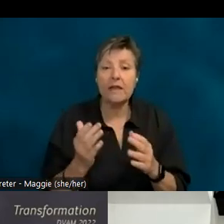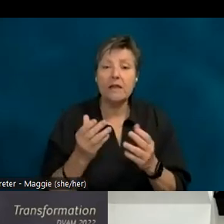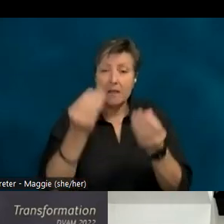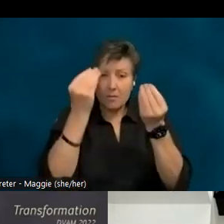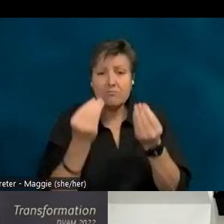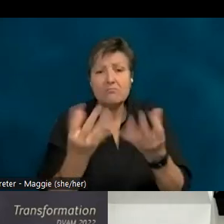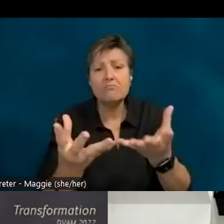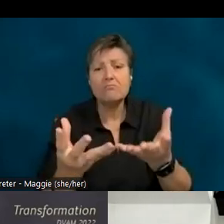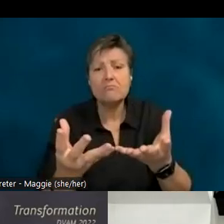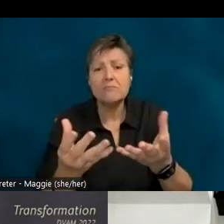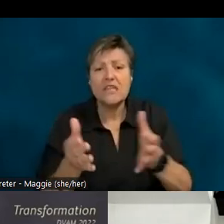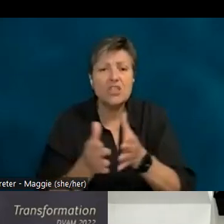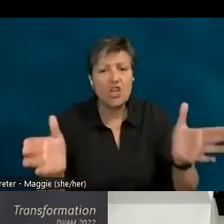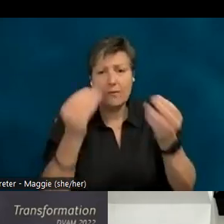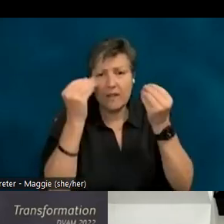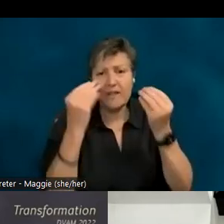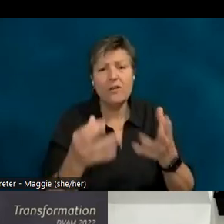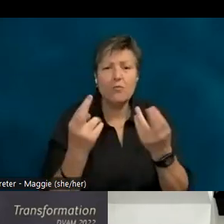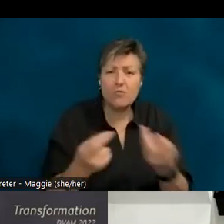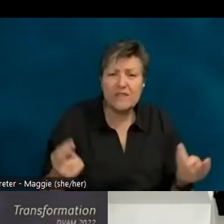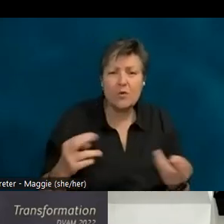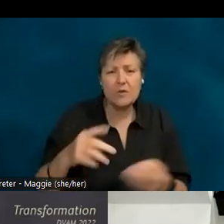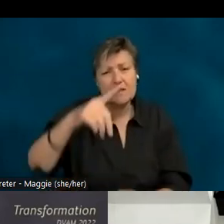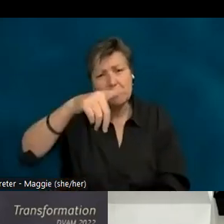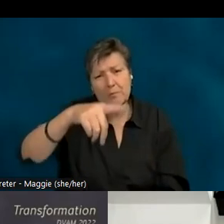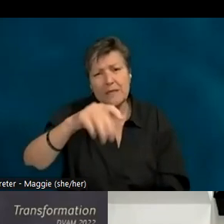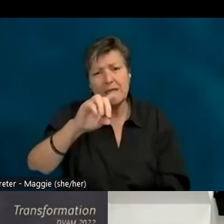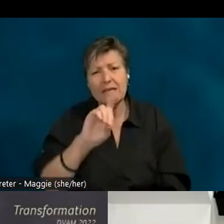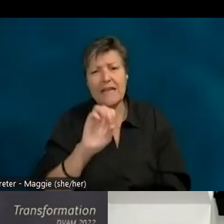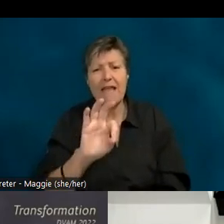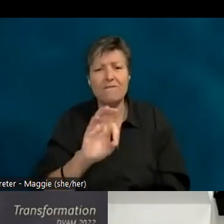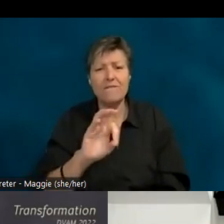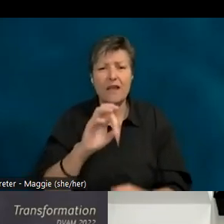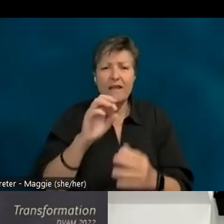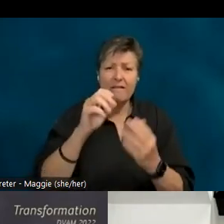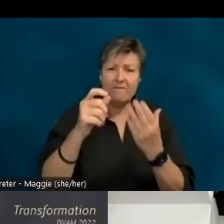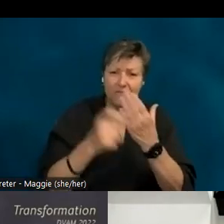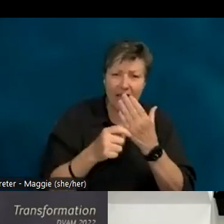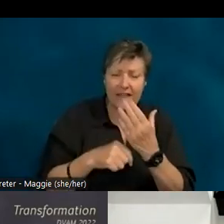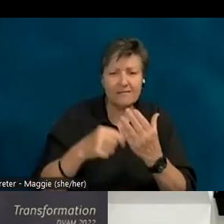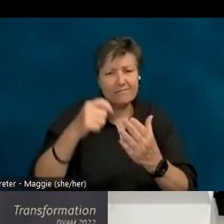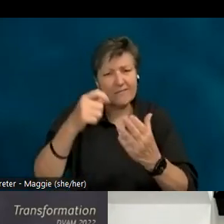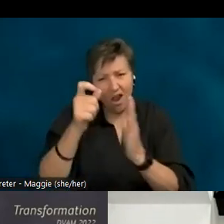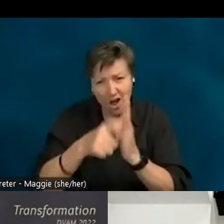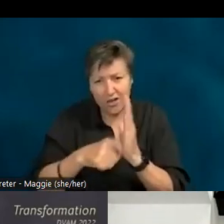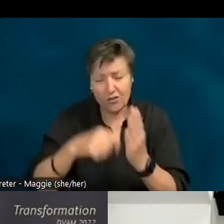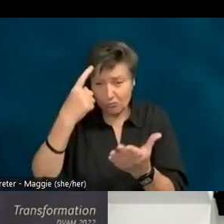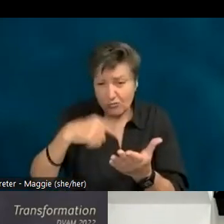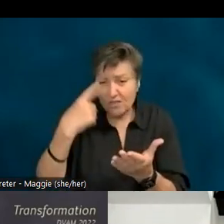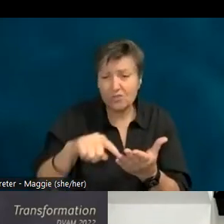information, resources, tons of books, PDF files, research articles is always a great start. That way you can give them the